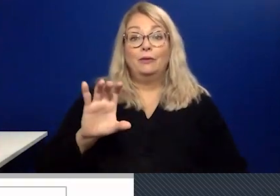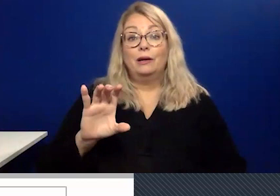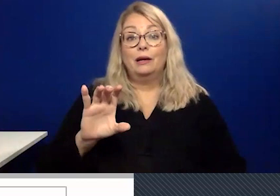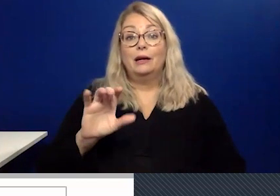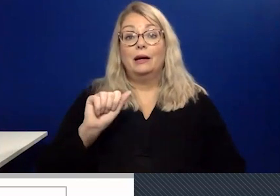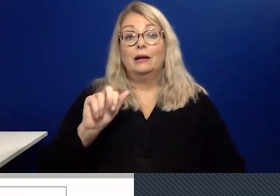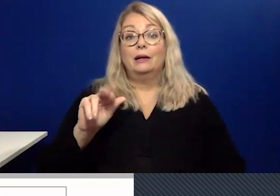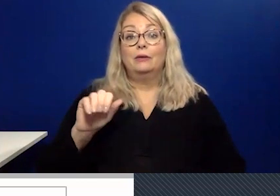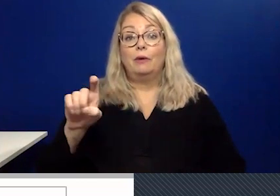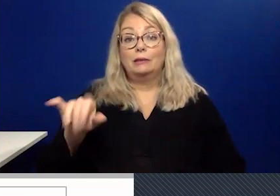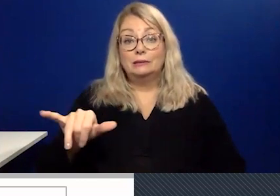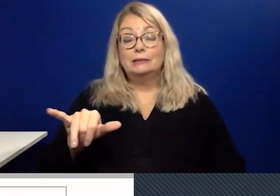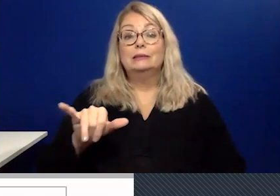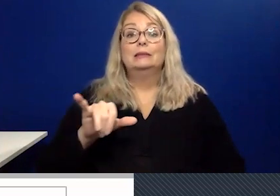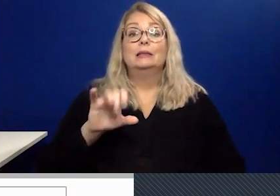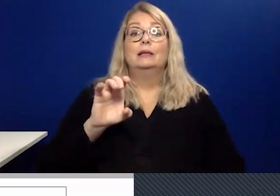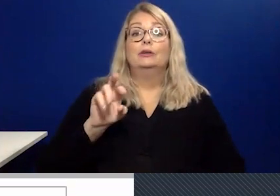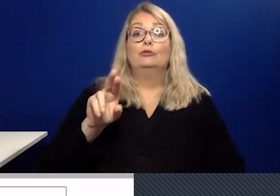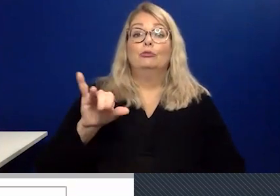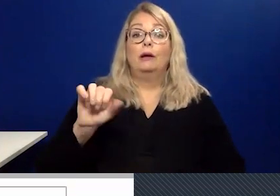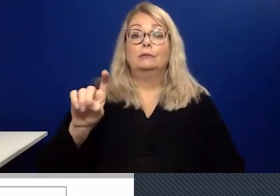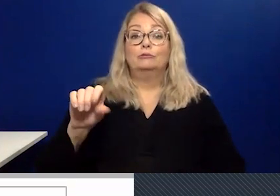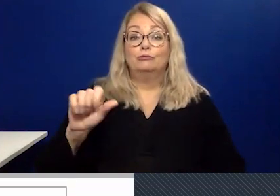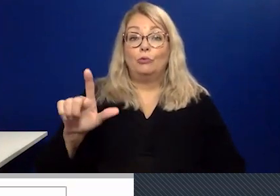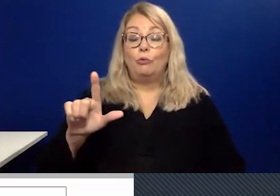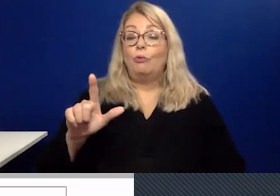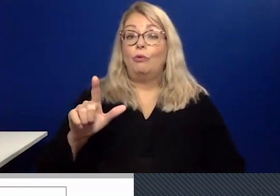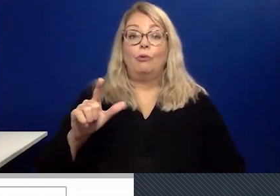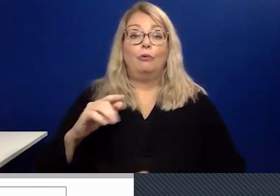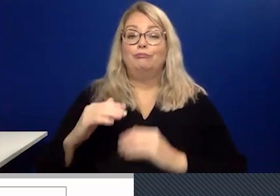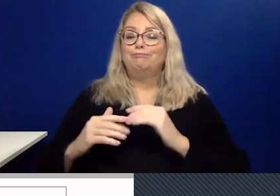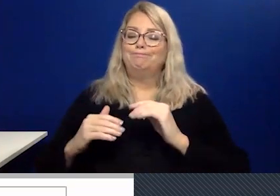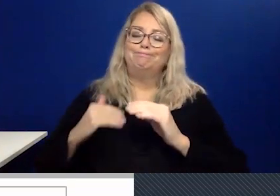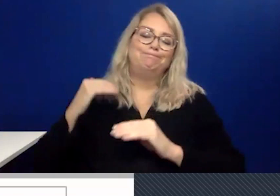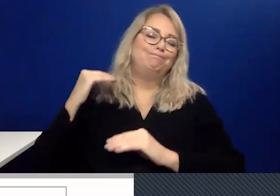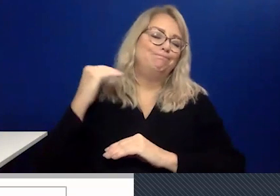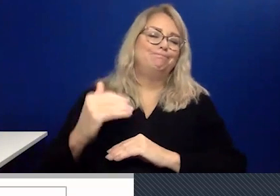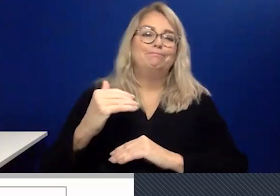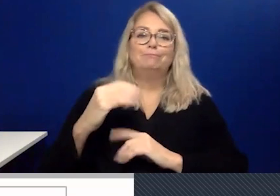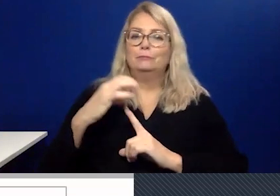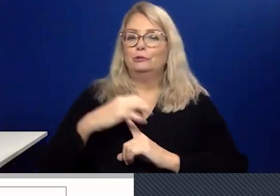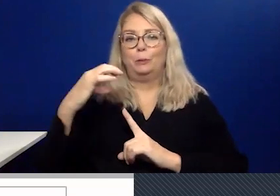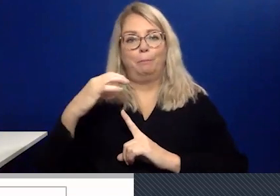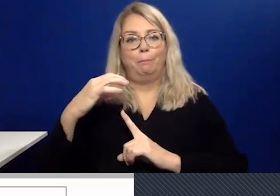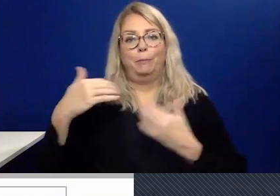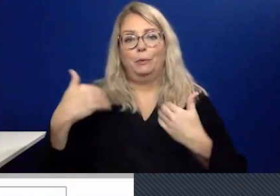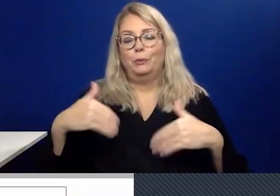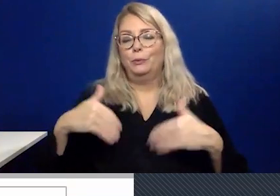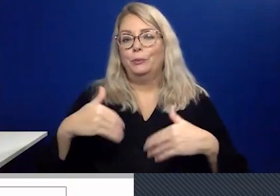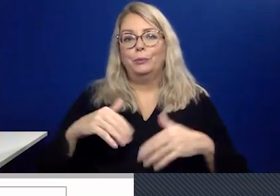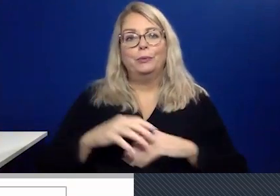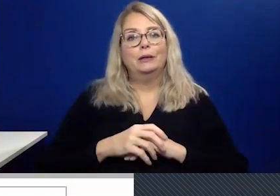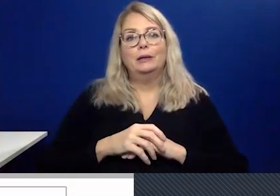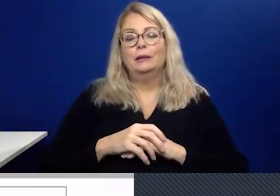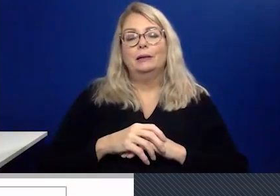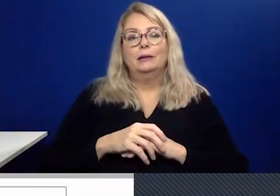and Crystal, they go above and beyond. They really do. You know, like Eric says,